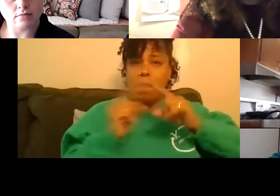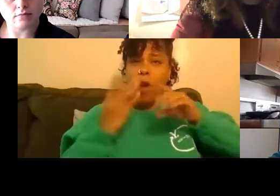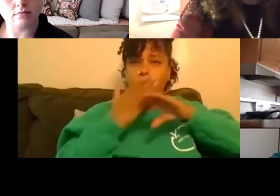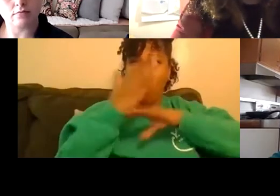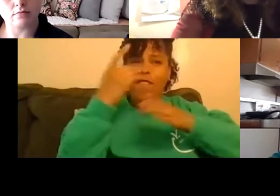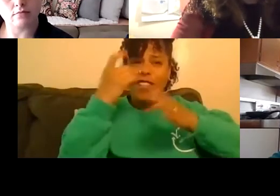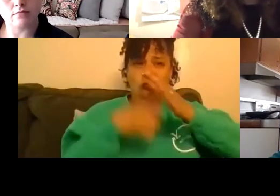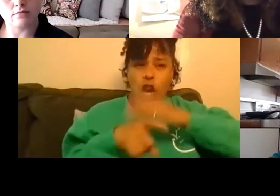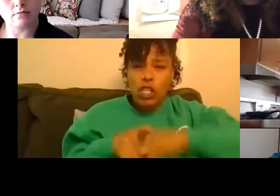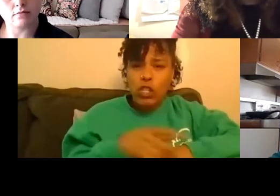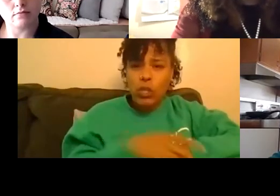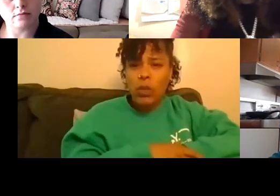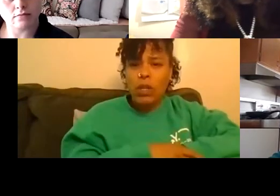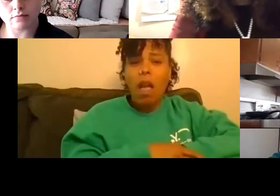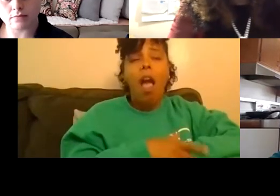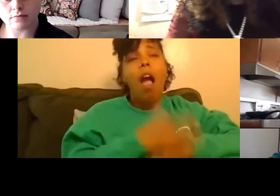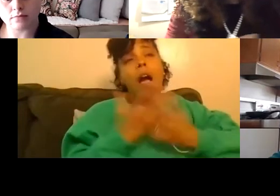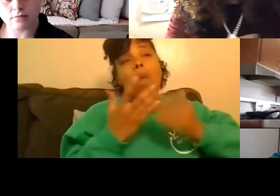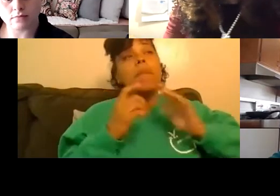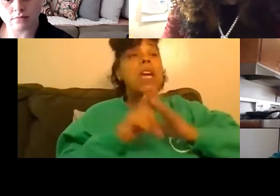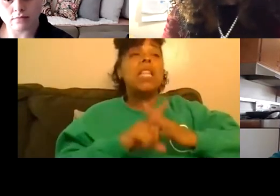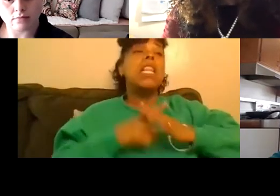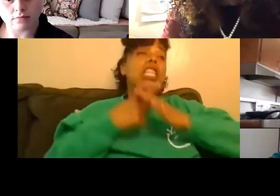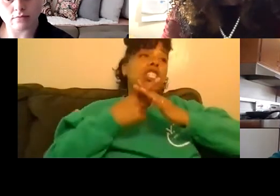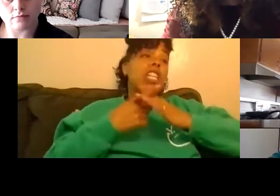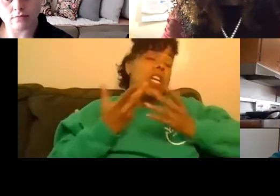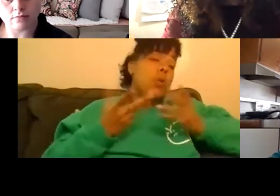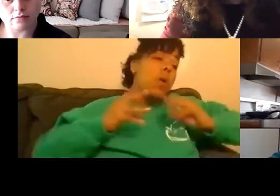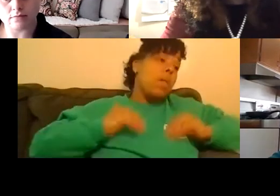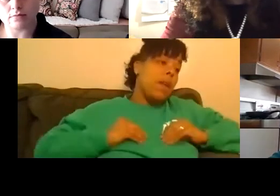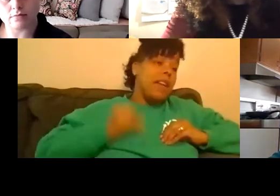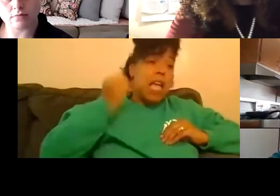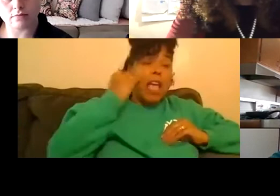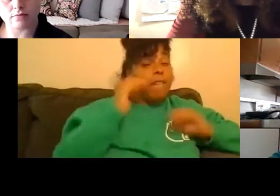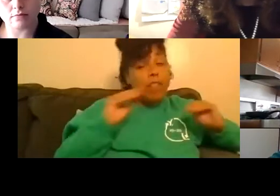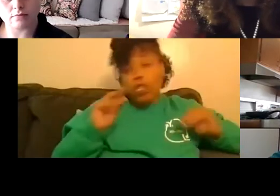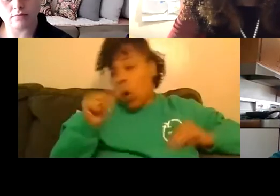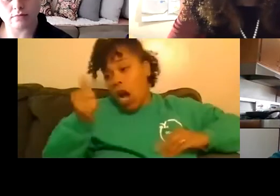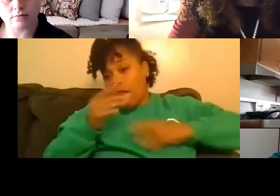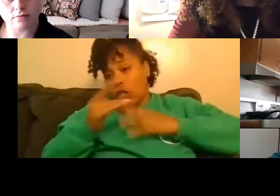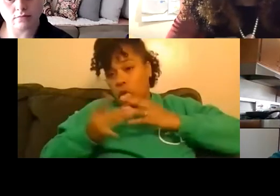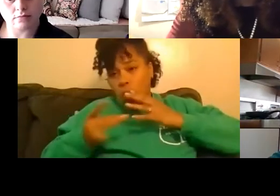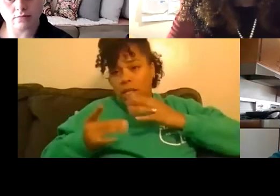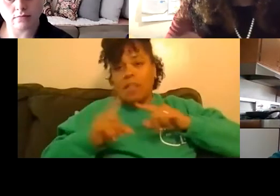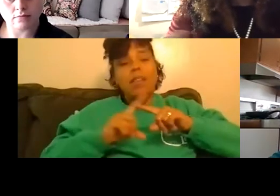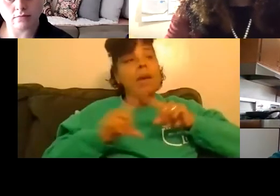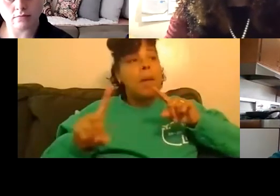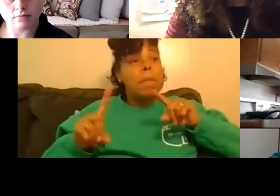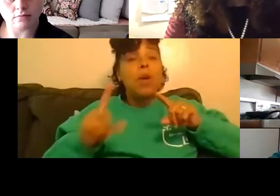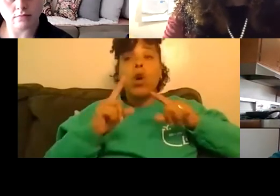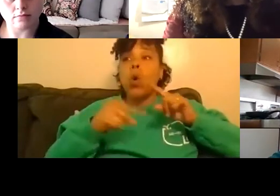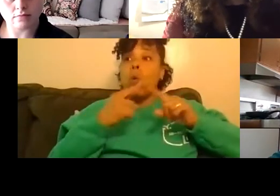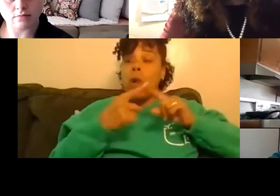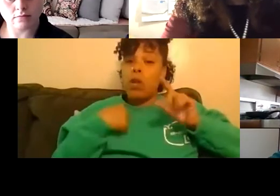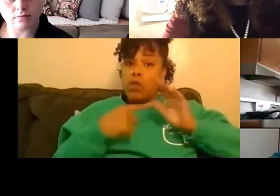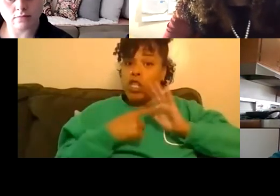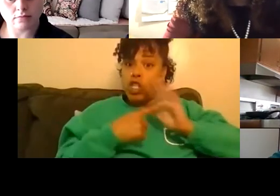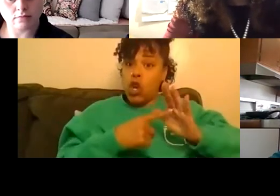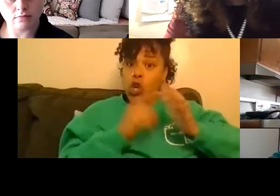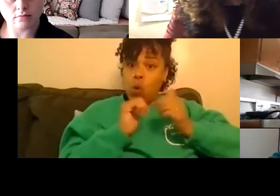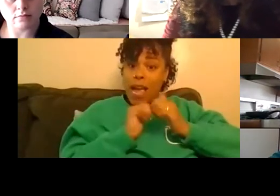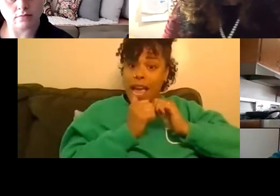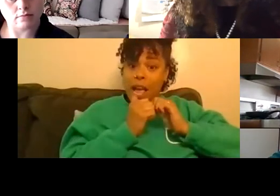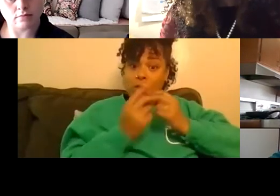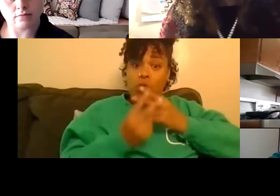take something initially if you don't have any other means. But once we show you how you can start saving money, life